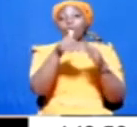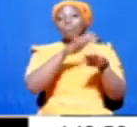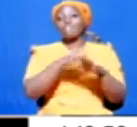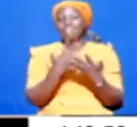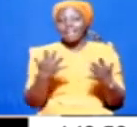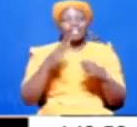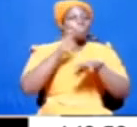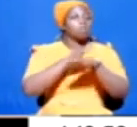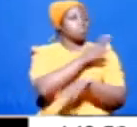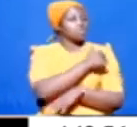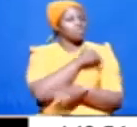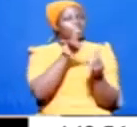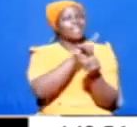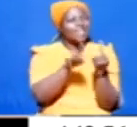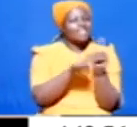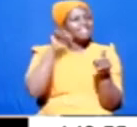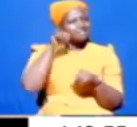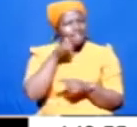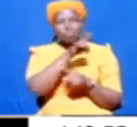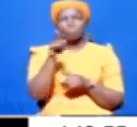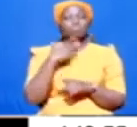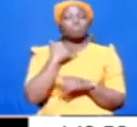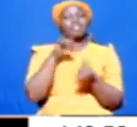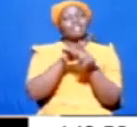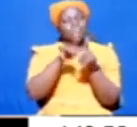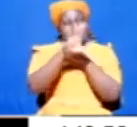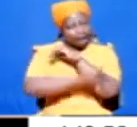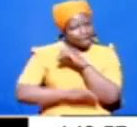good that you want in the other country is in the ballot. Let us